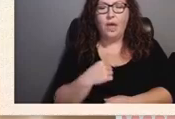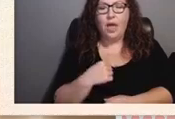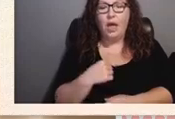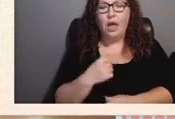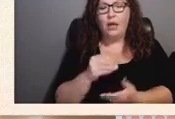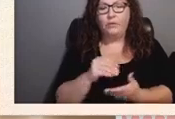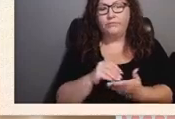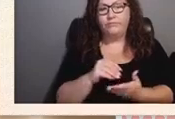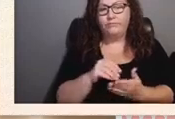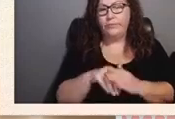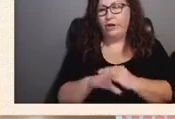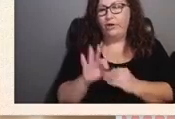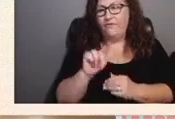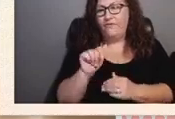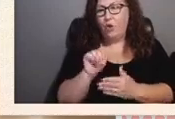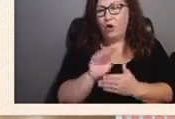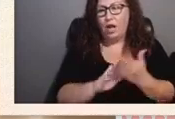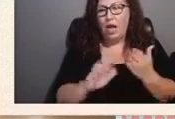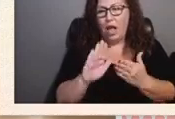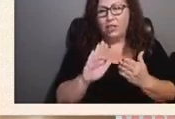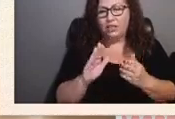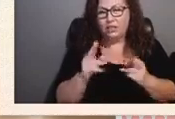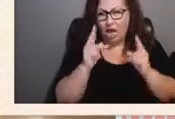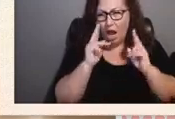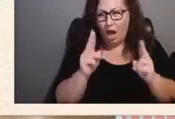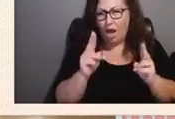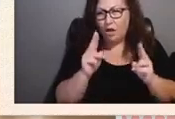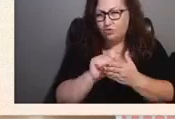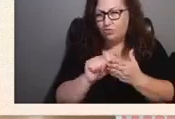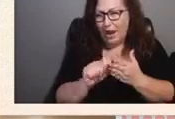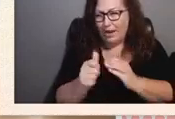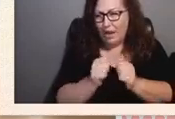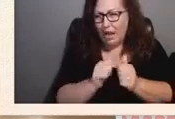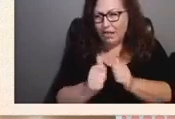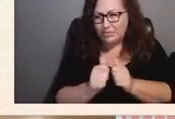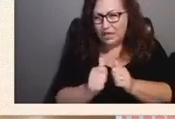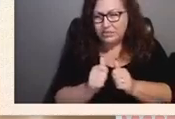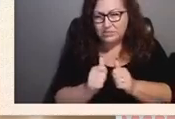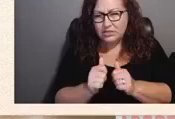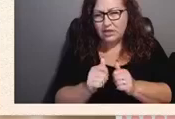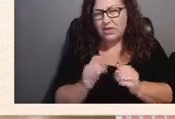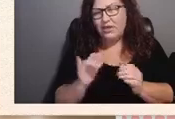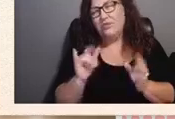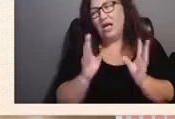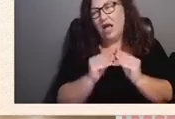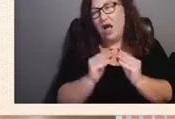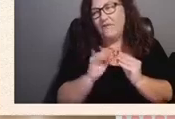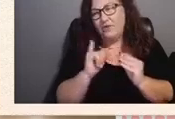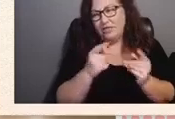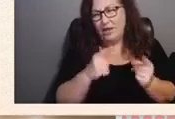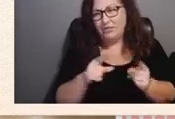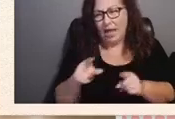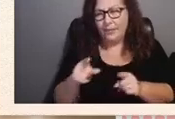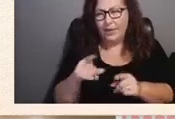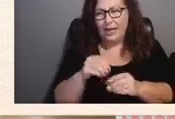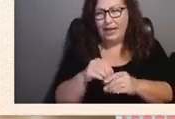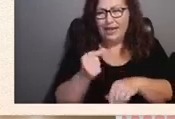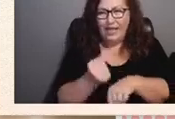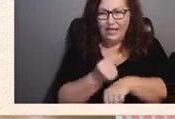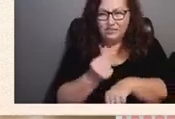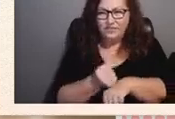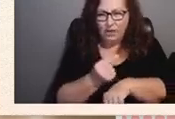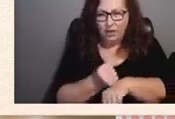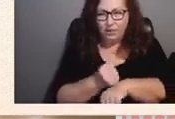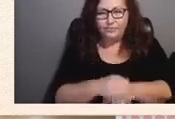College Honors like writing contest. It's a conference. It was a conference that was happening in Gainesville, and